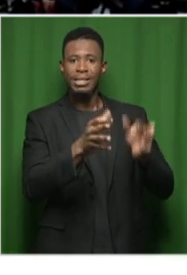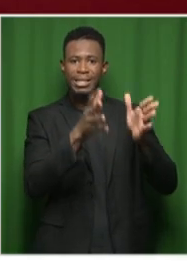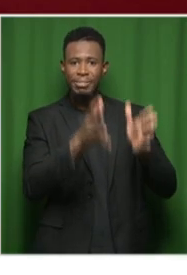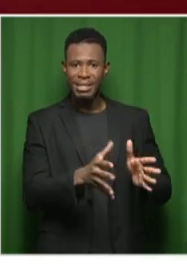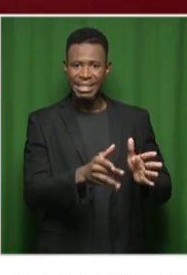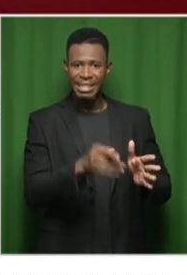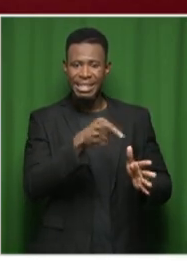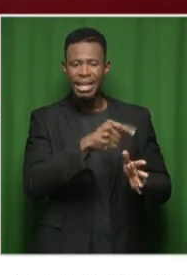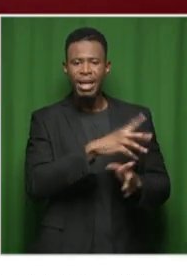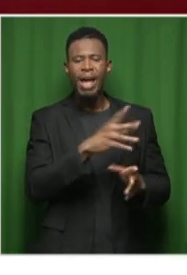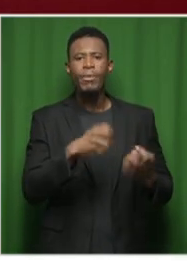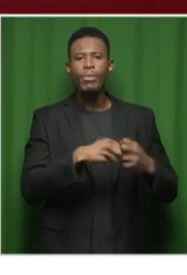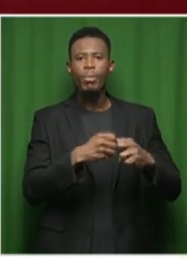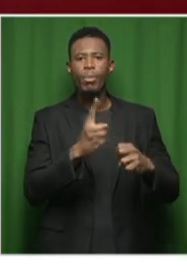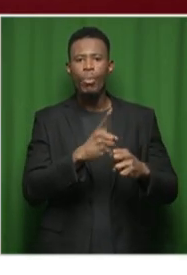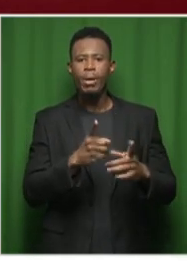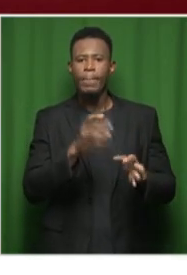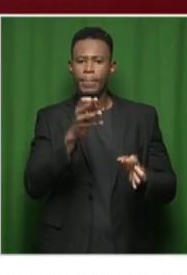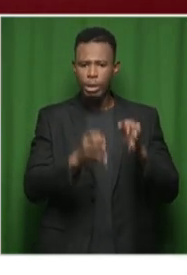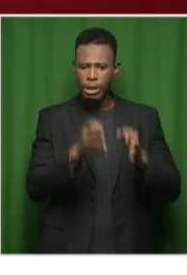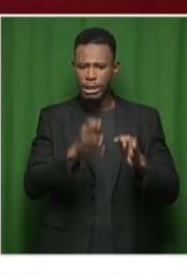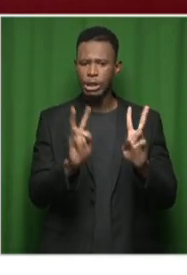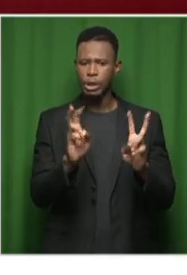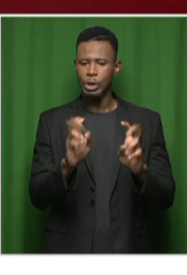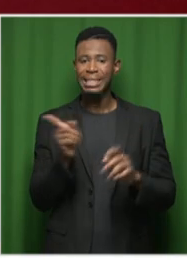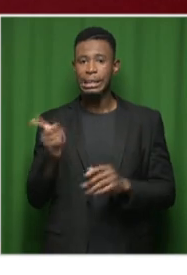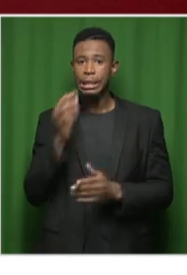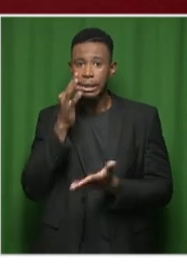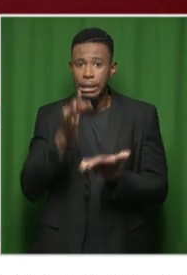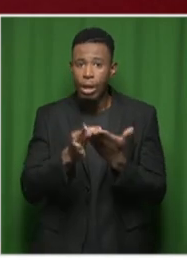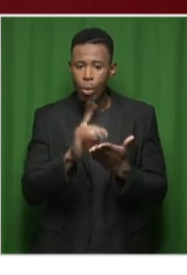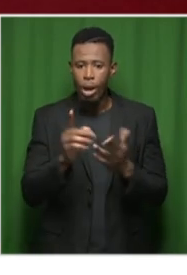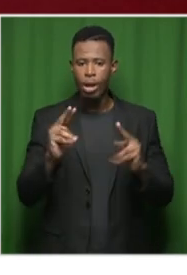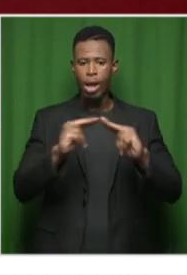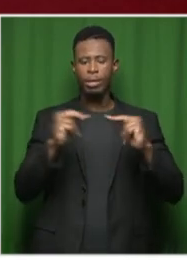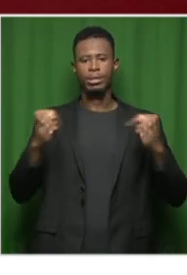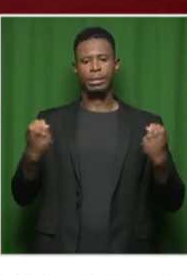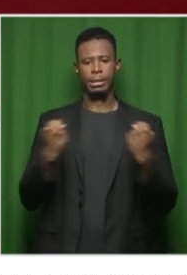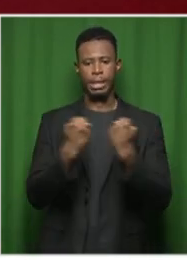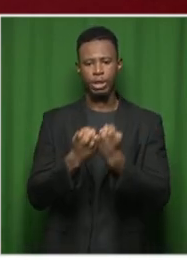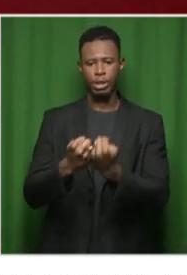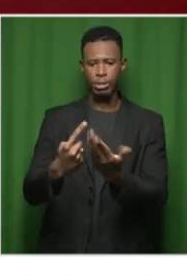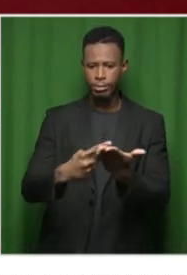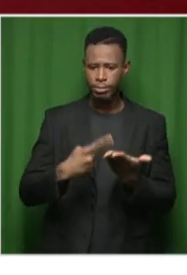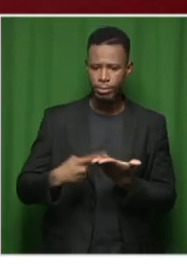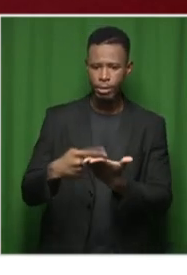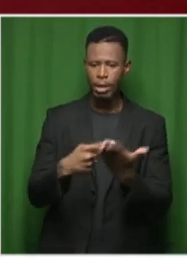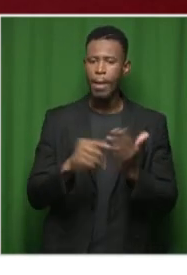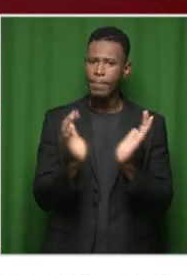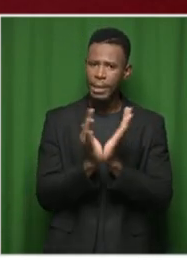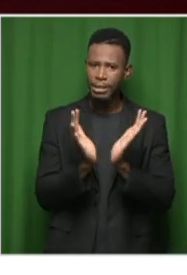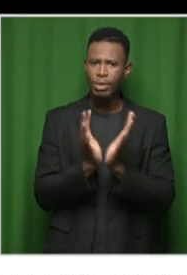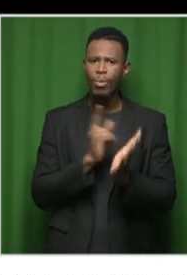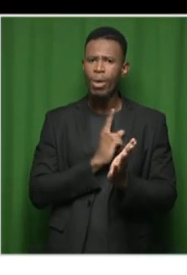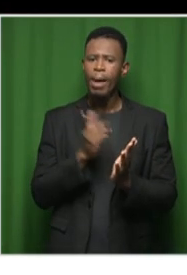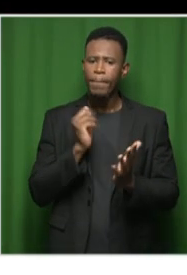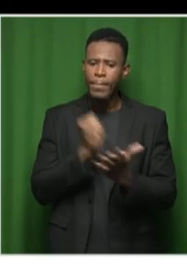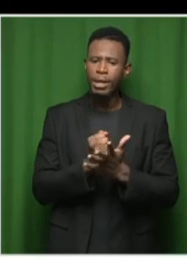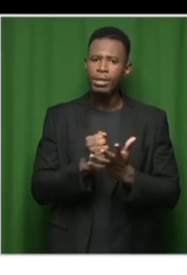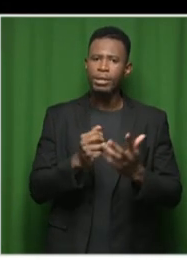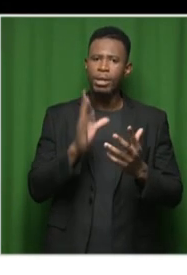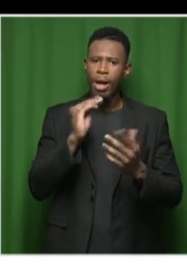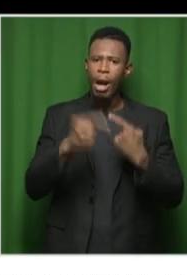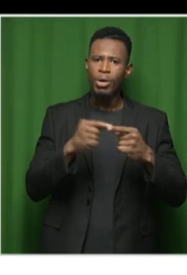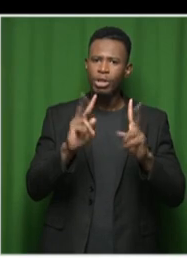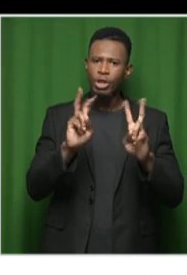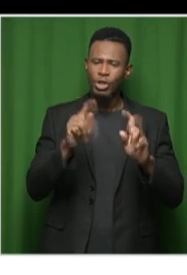political class. He suggested a national dialogue to address the problems facing the country. There